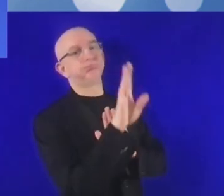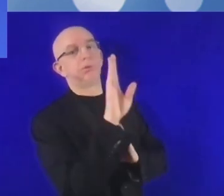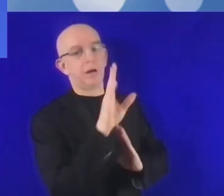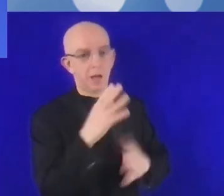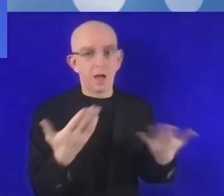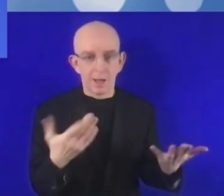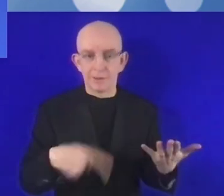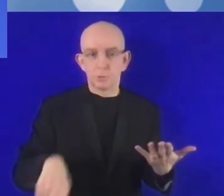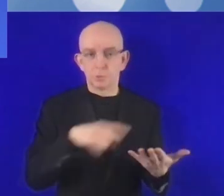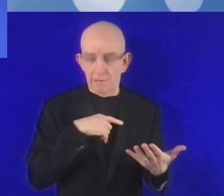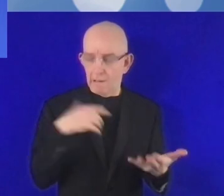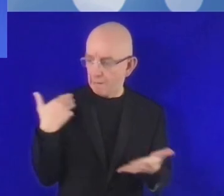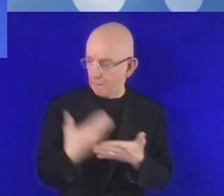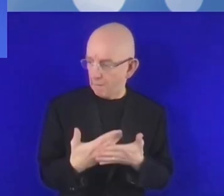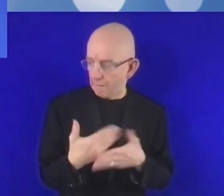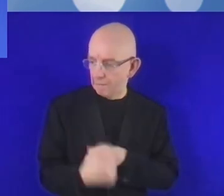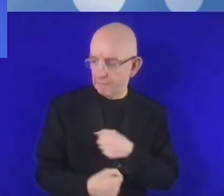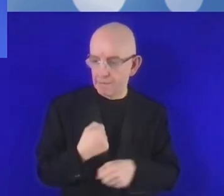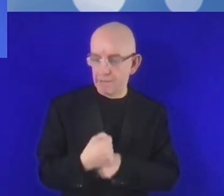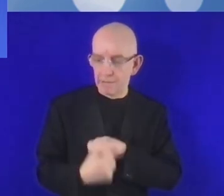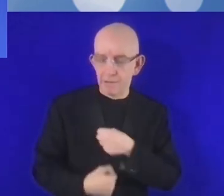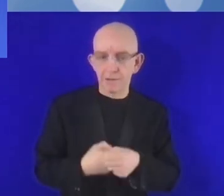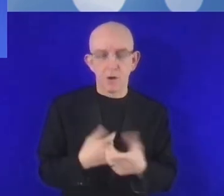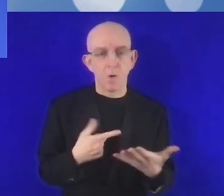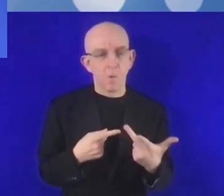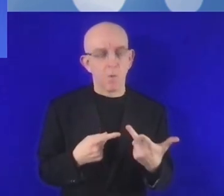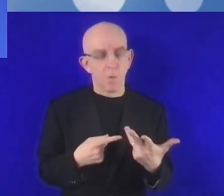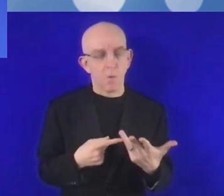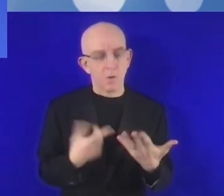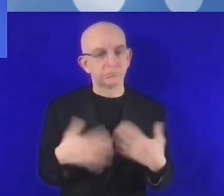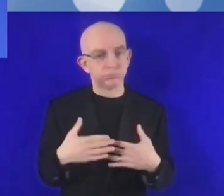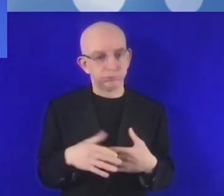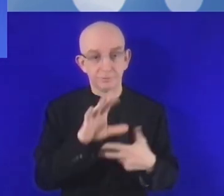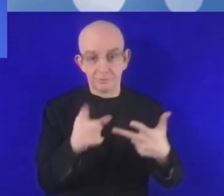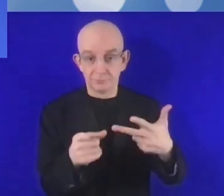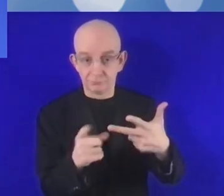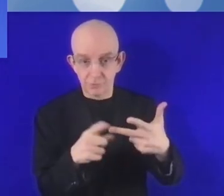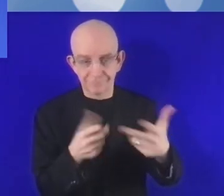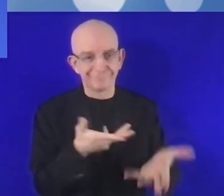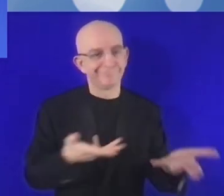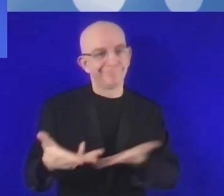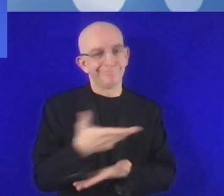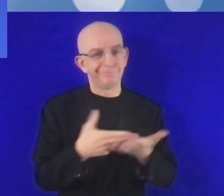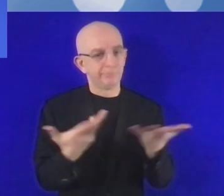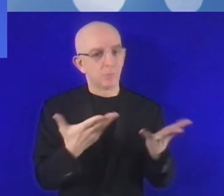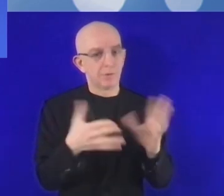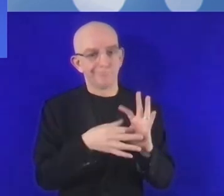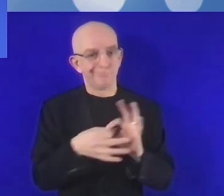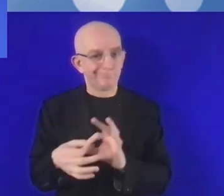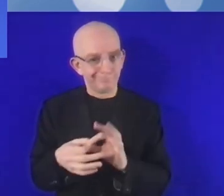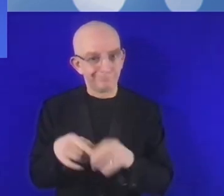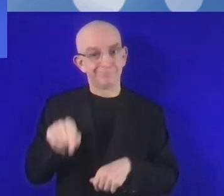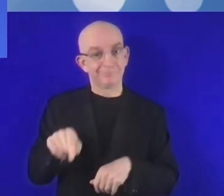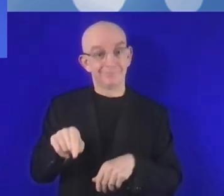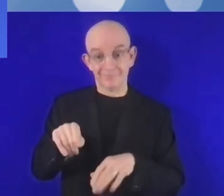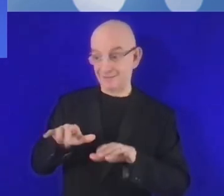yesterday was the competences of the digital world. The more we live in the digital world,